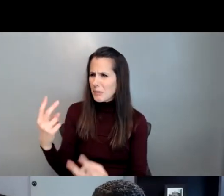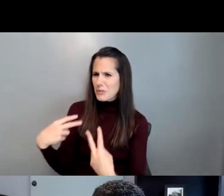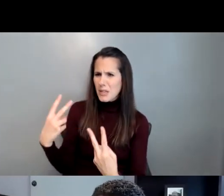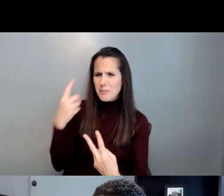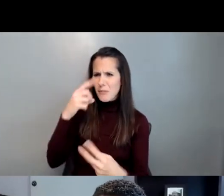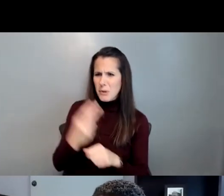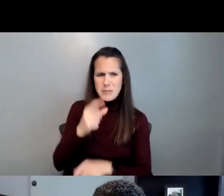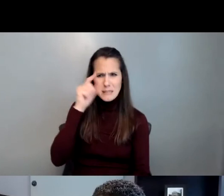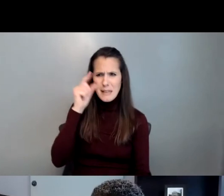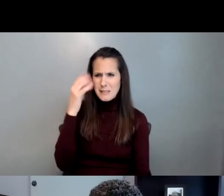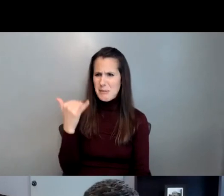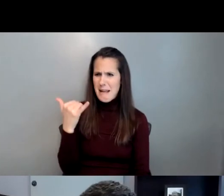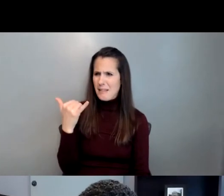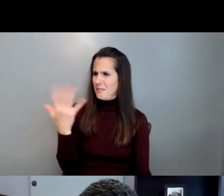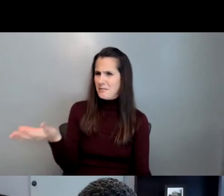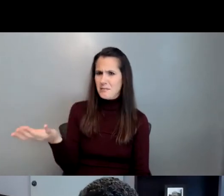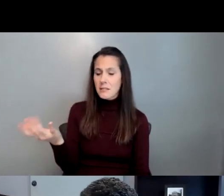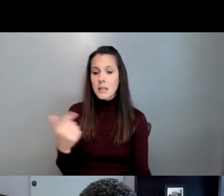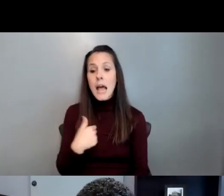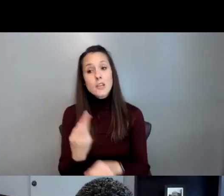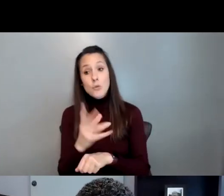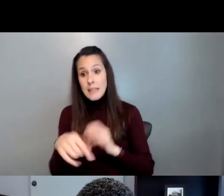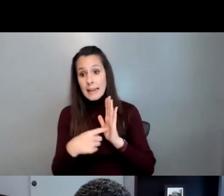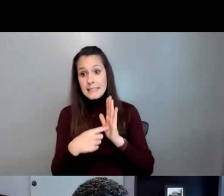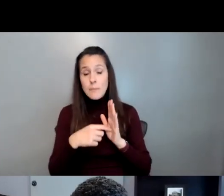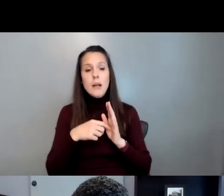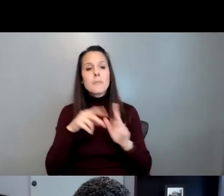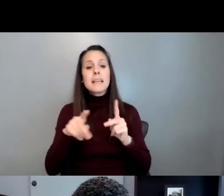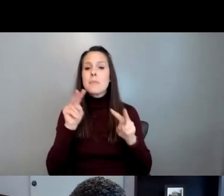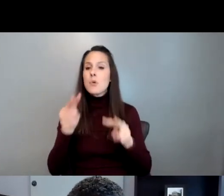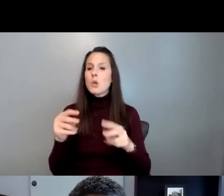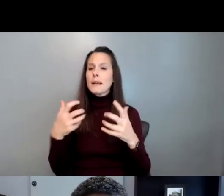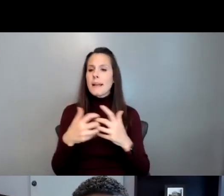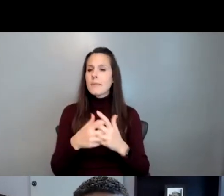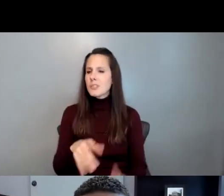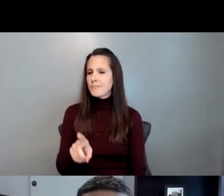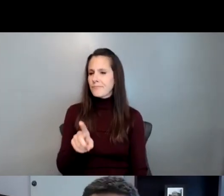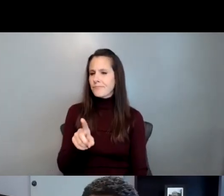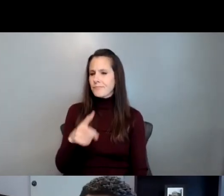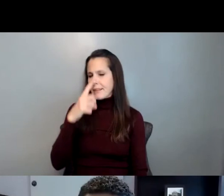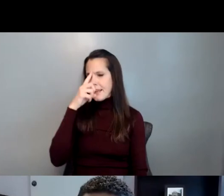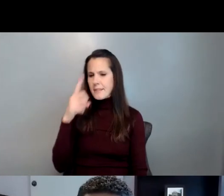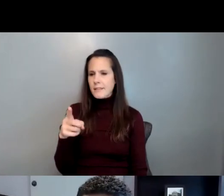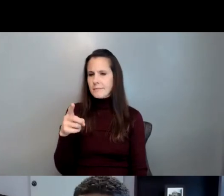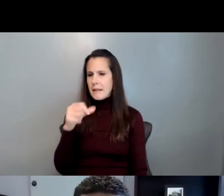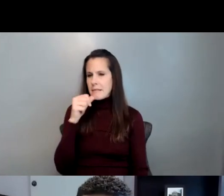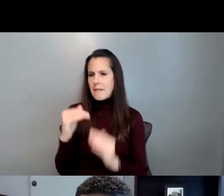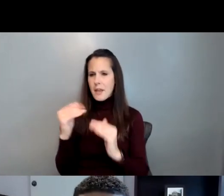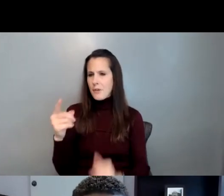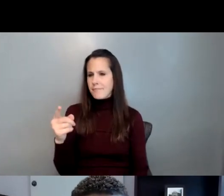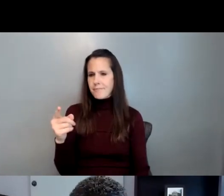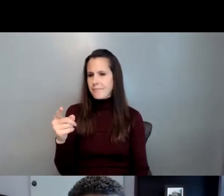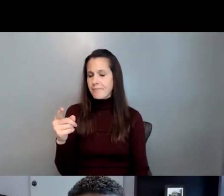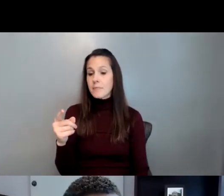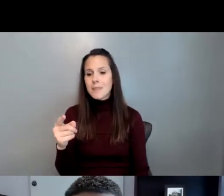my glasses on? Now, I use this because people, when they look at accommodations, they often see it as an unfair advantage. And I tell people, if